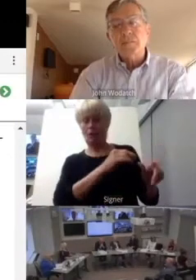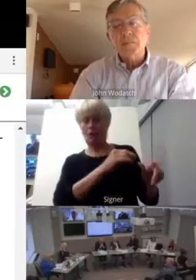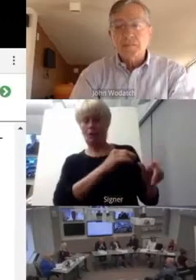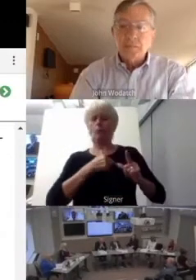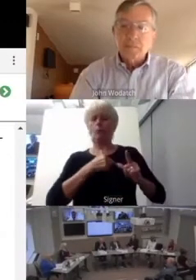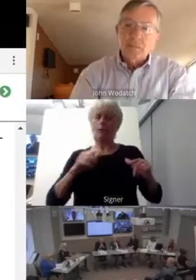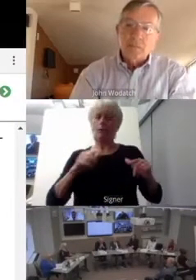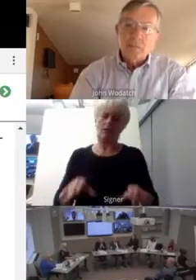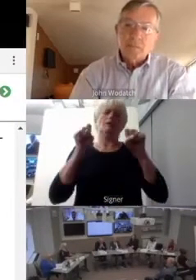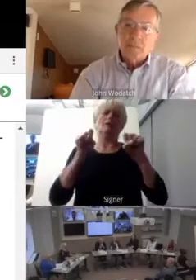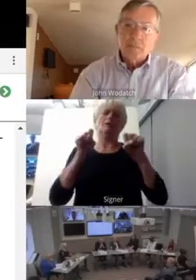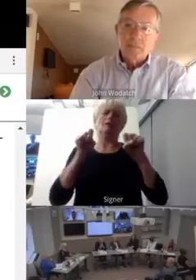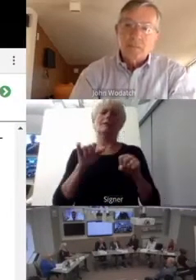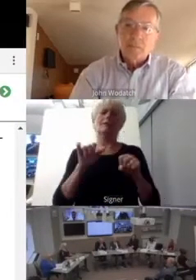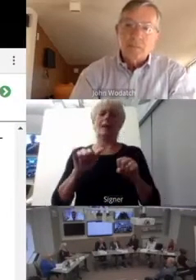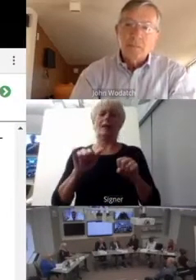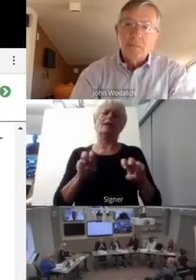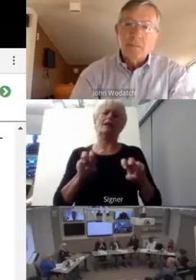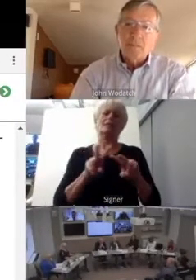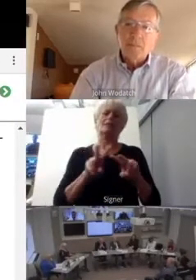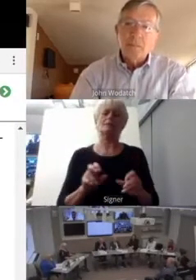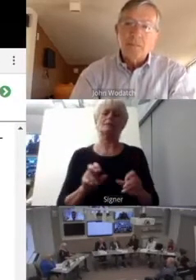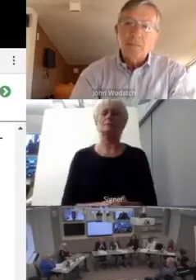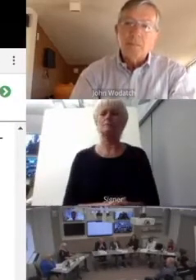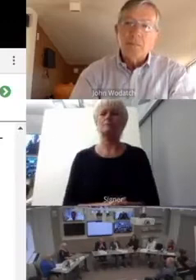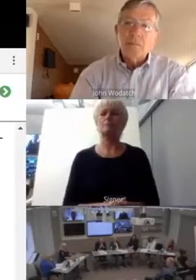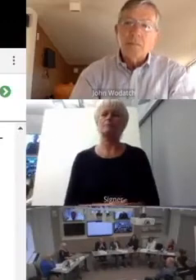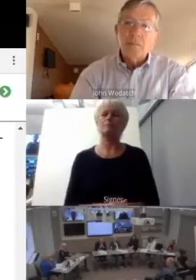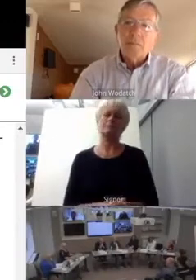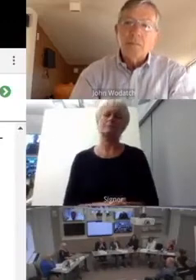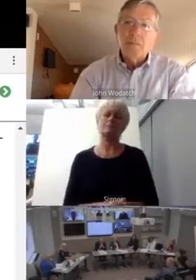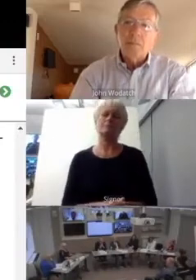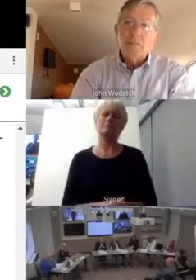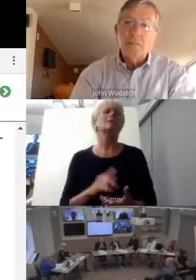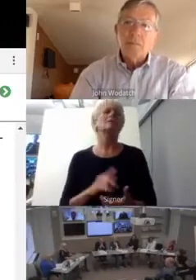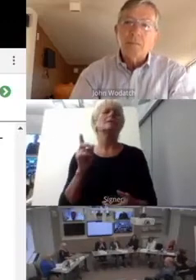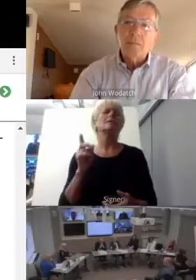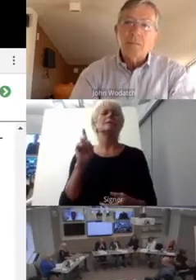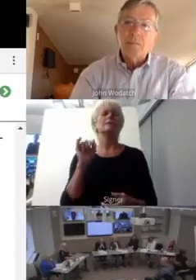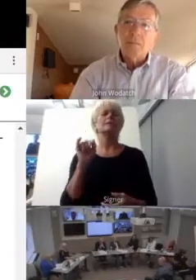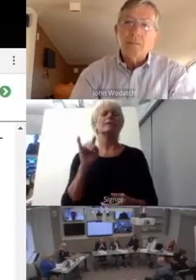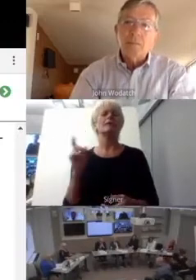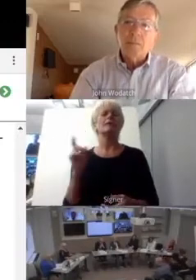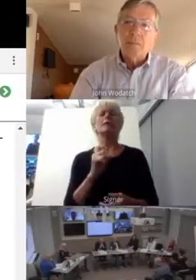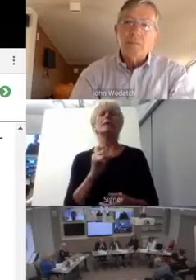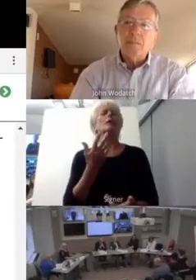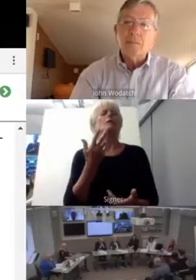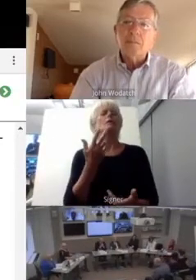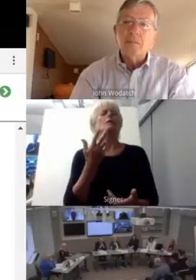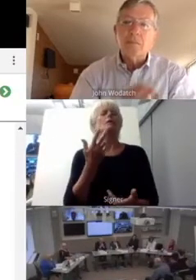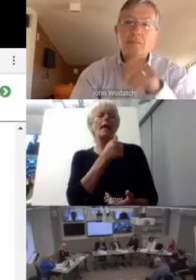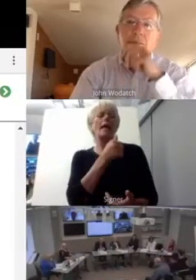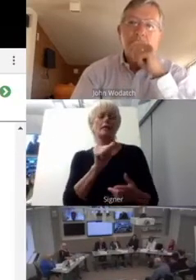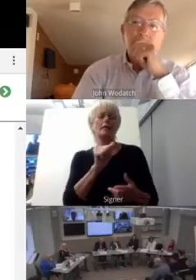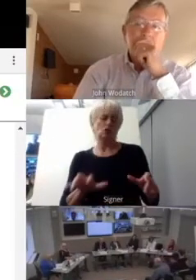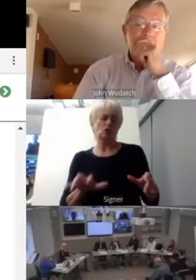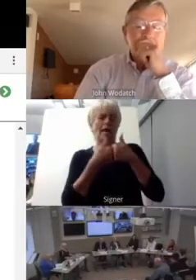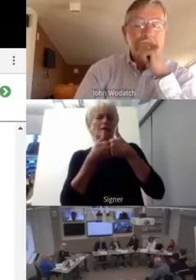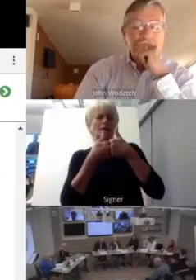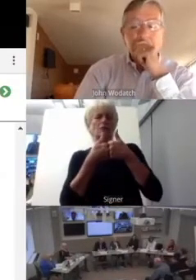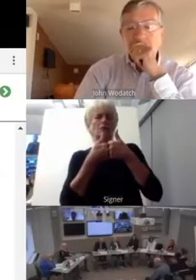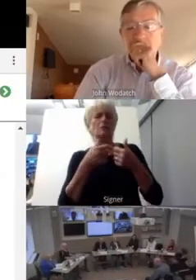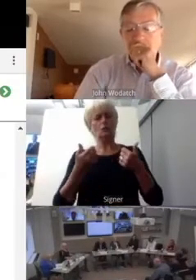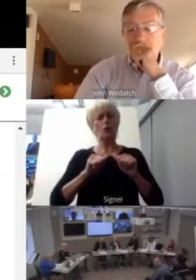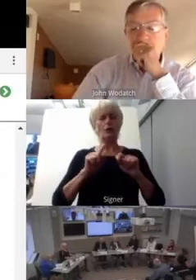With that, what challenges, if any, have you encountered trying to quantify the benefits? The cost side I get, but the